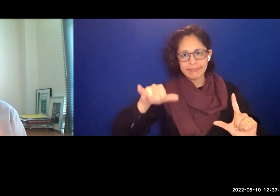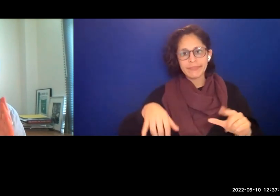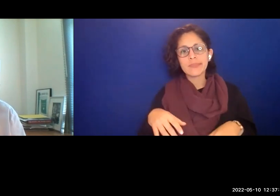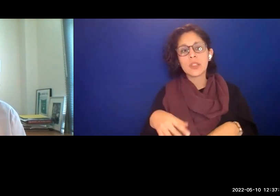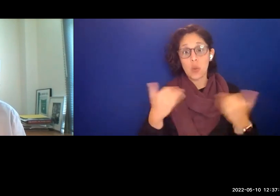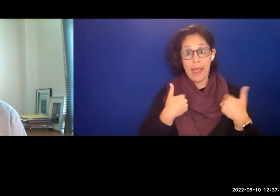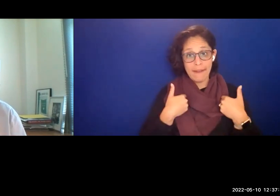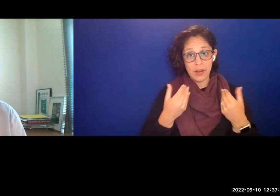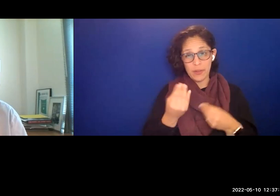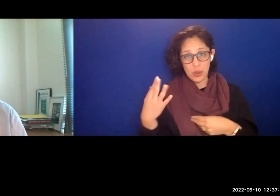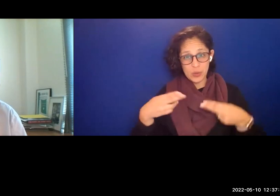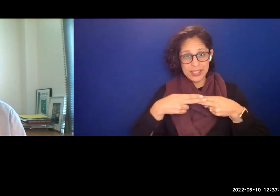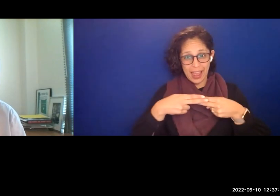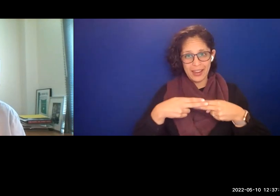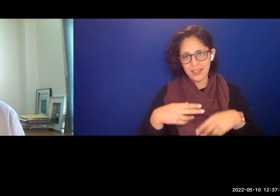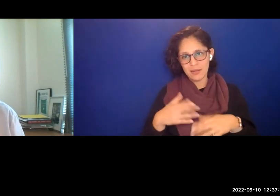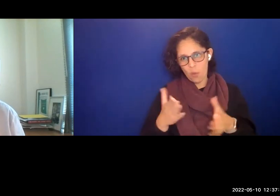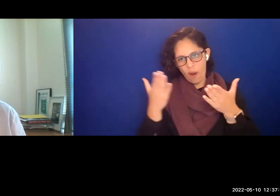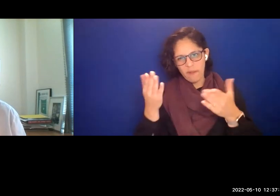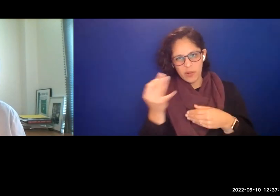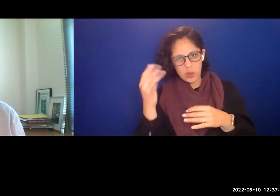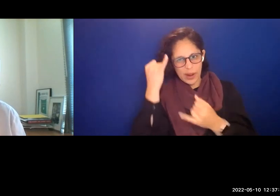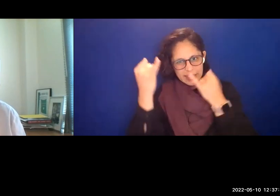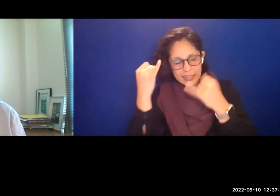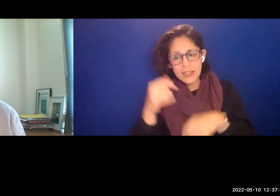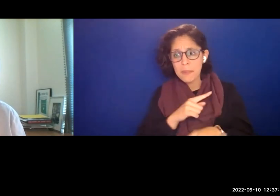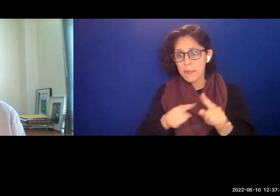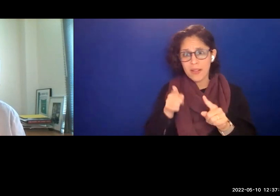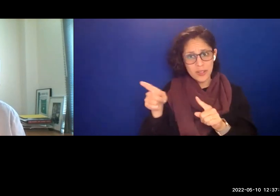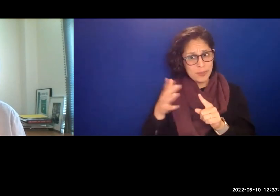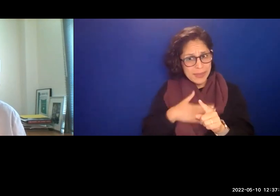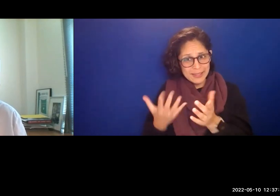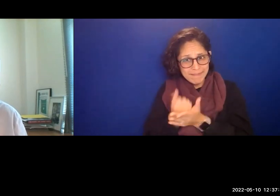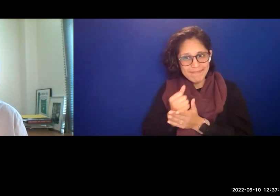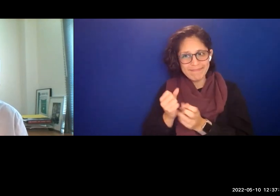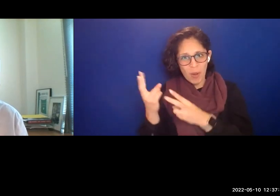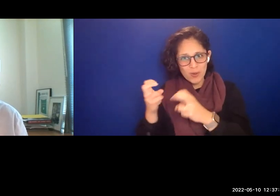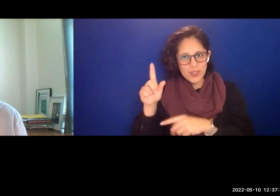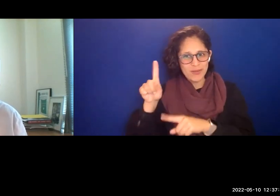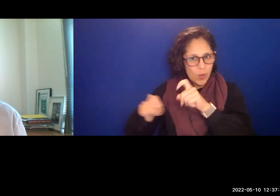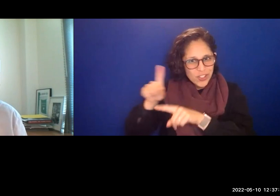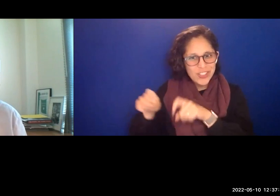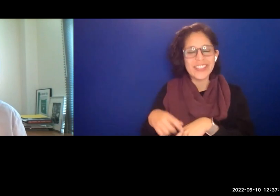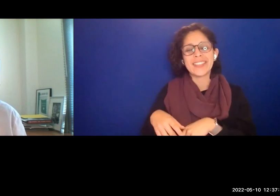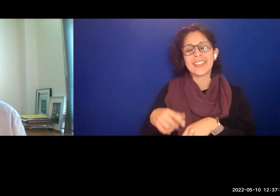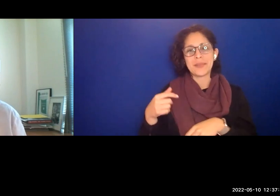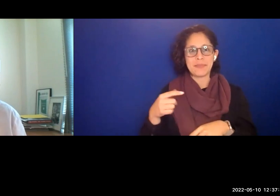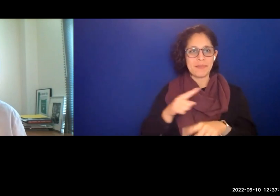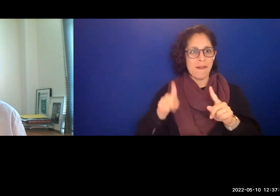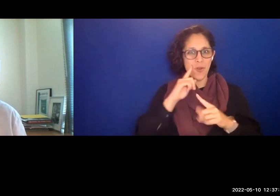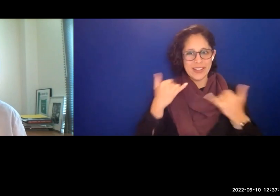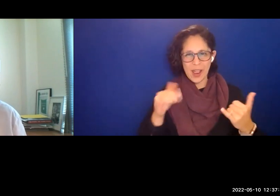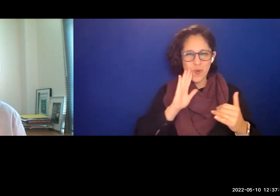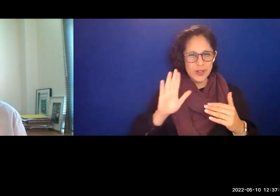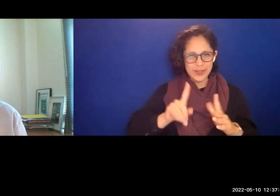Feel free to dump questions in the chat. And with that, we'll take it away. So thanks so much for showing up and